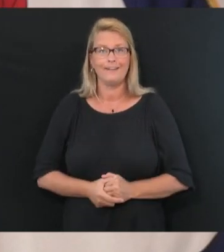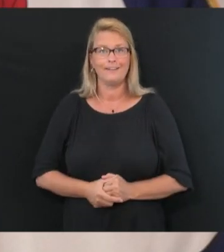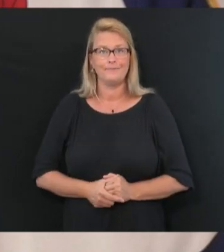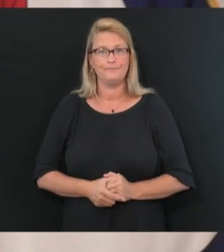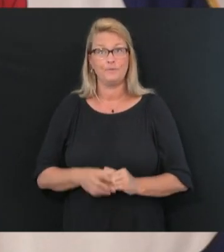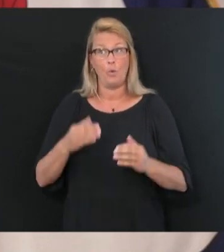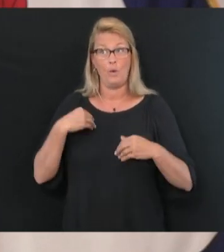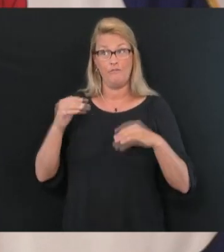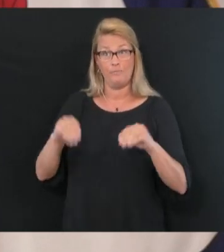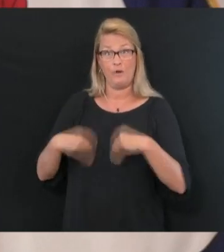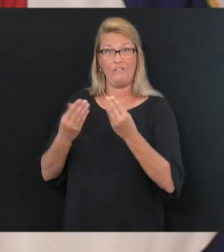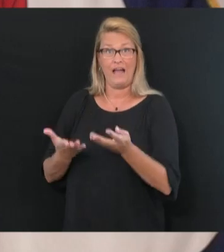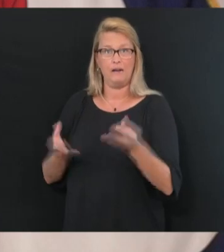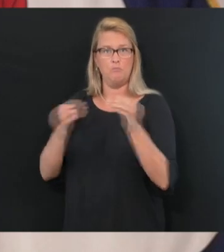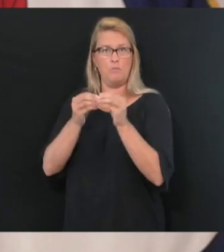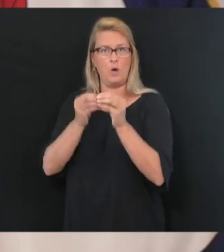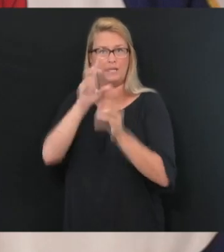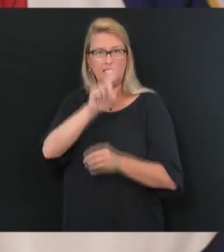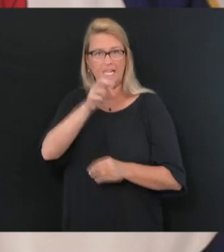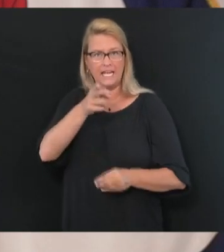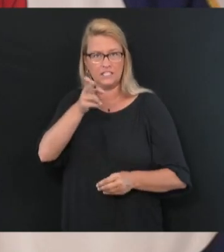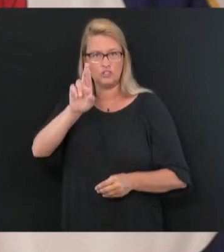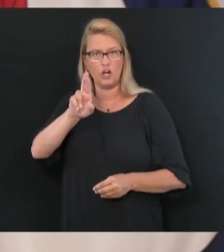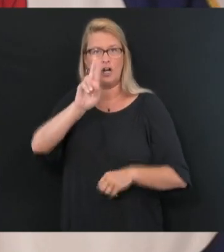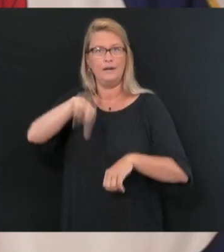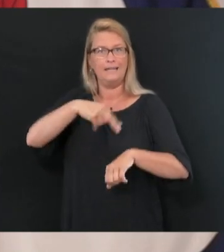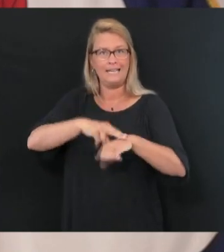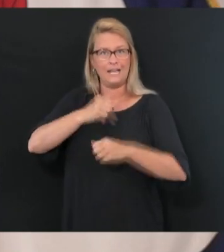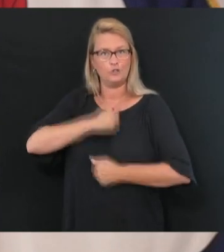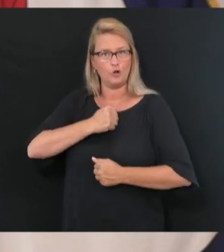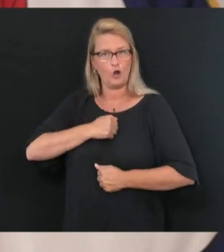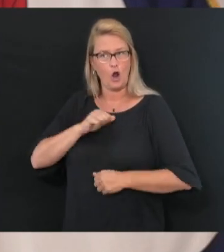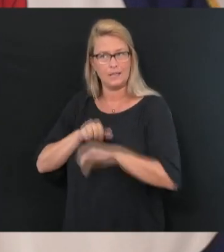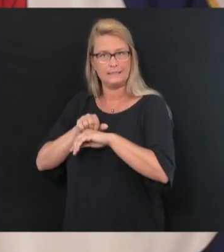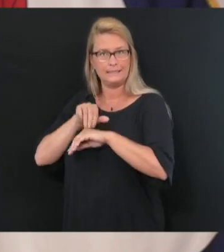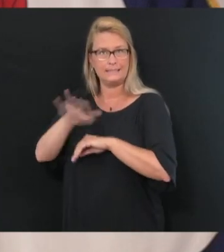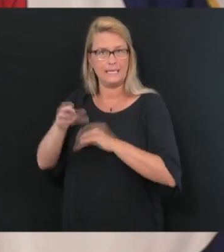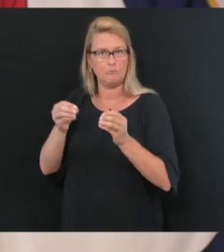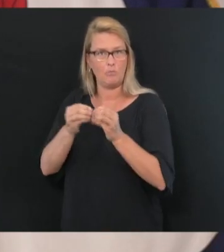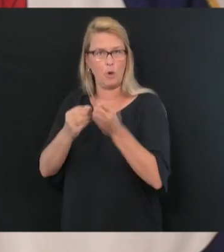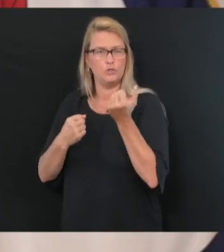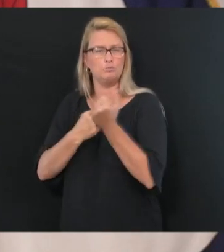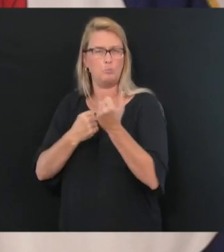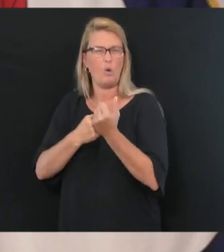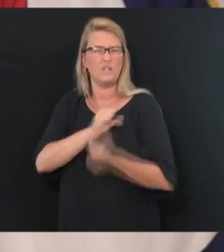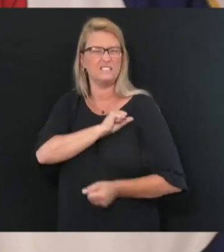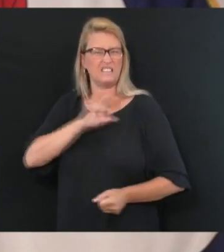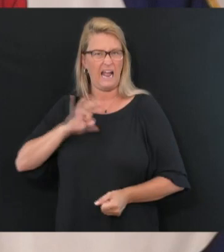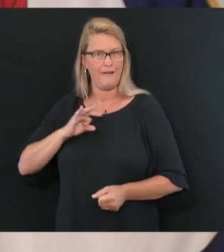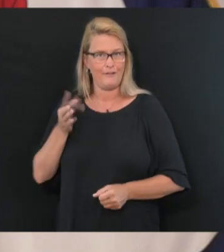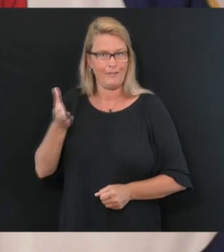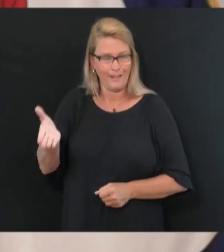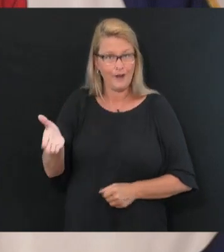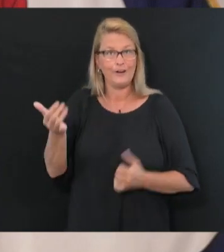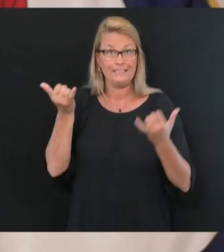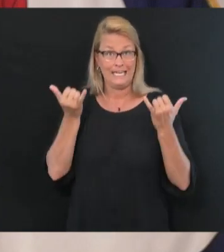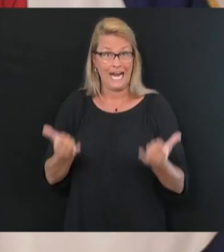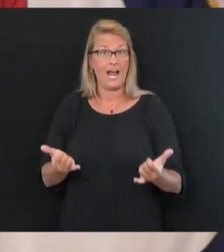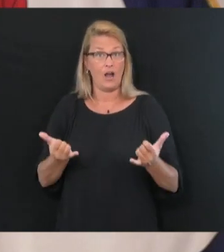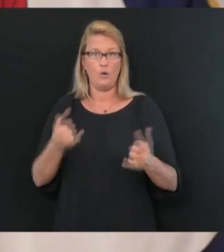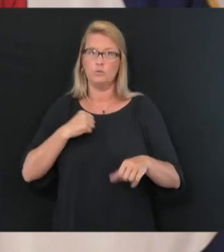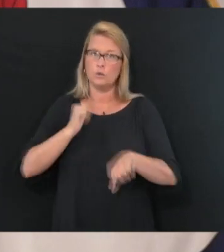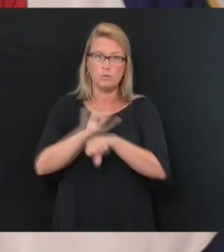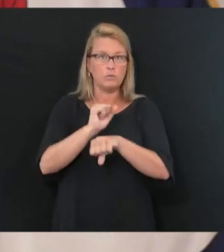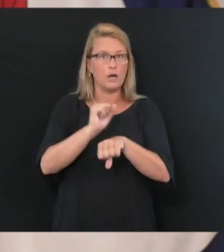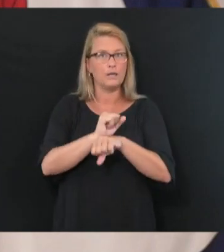additional DHHR and National Guard people to send additional support staff down there, and we're talking to everybody and working with everybody